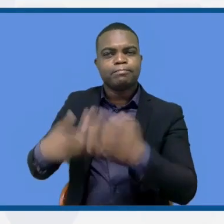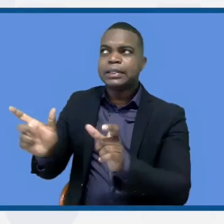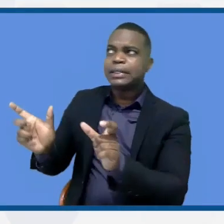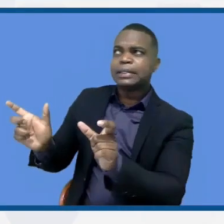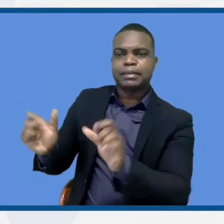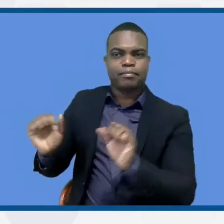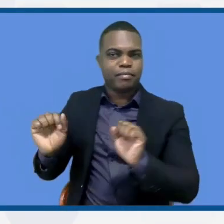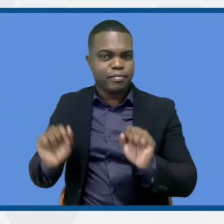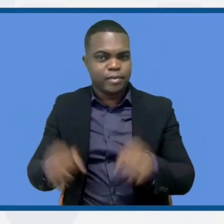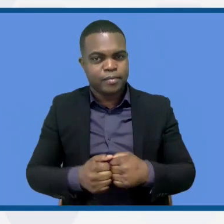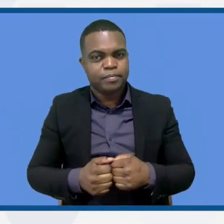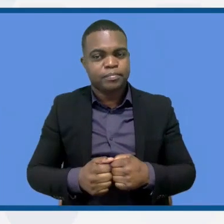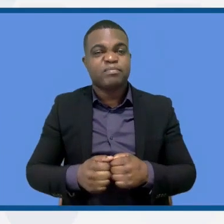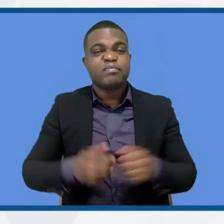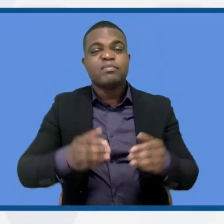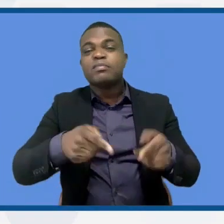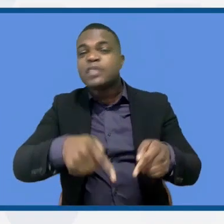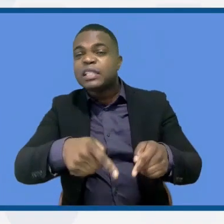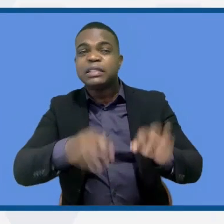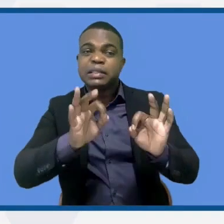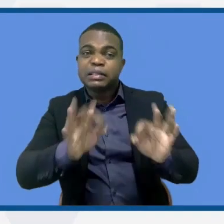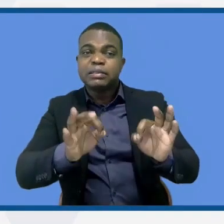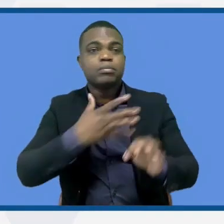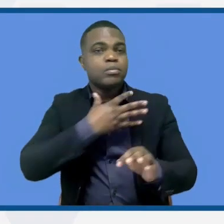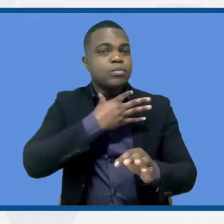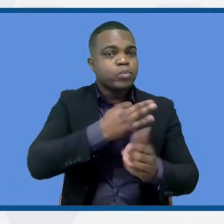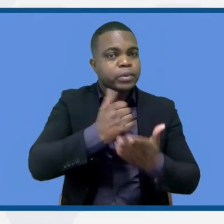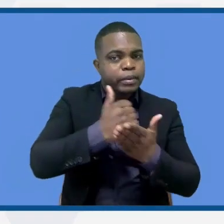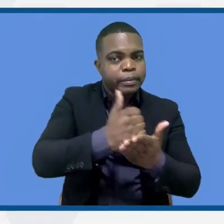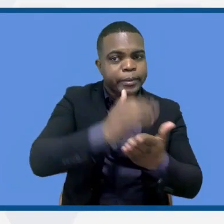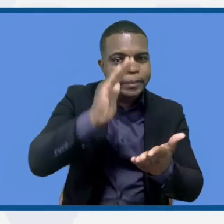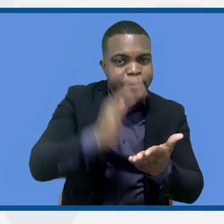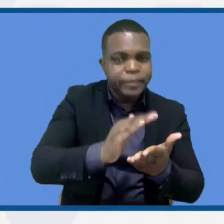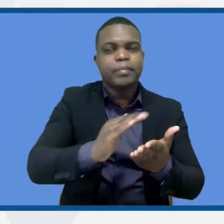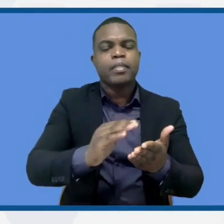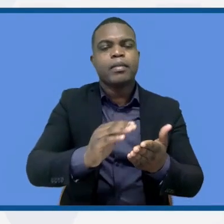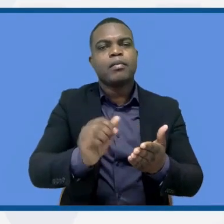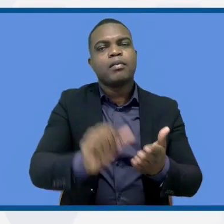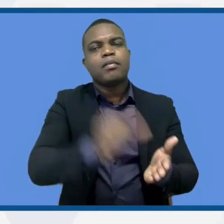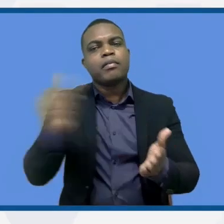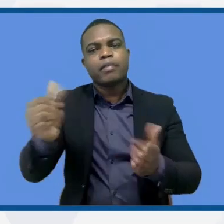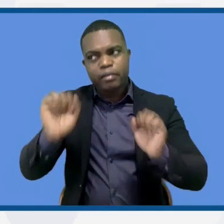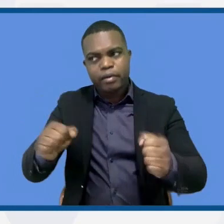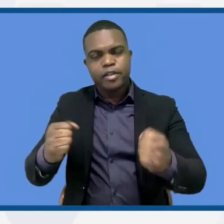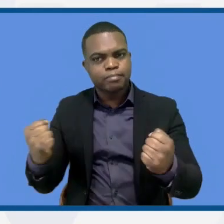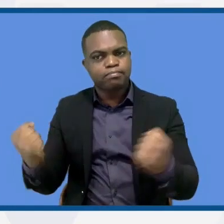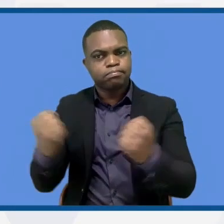in Medellin, Colombia. In both cases, we have a loss of functionality of infrastructure. And then